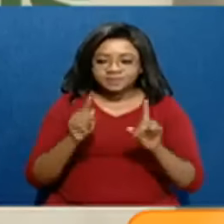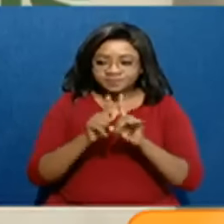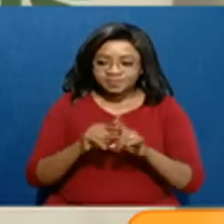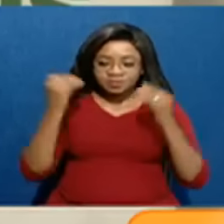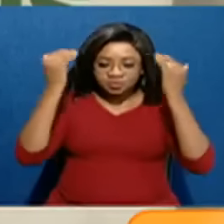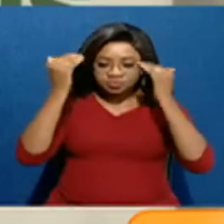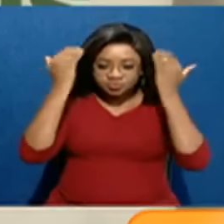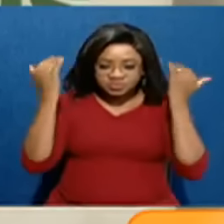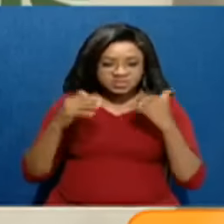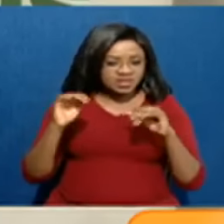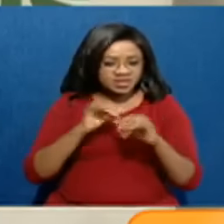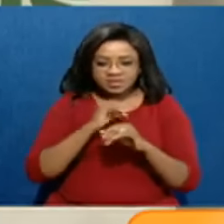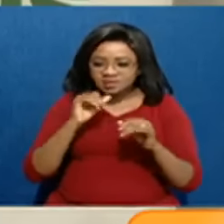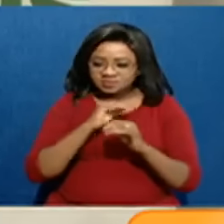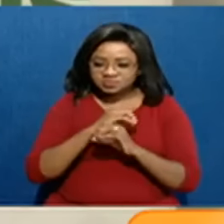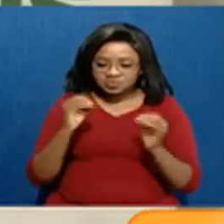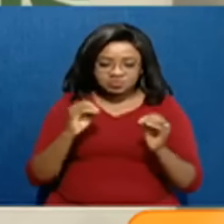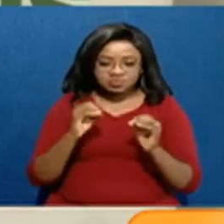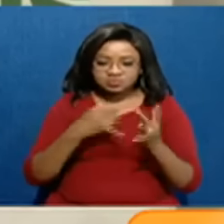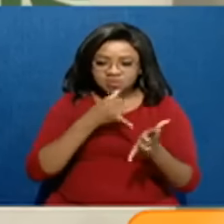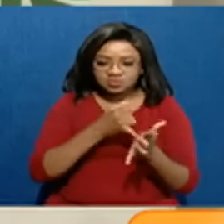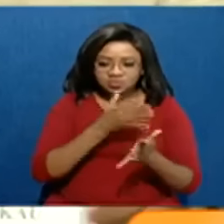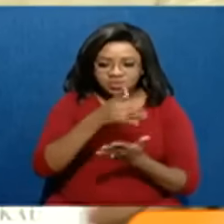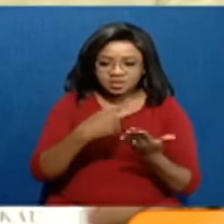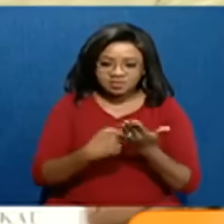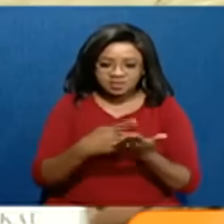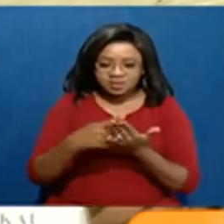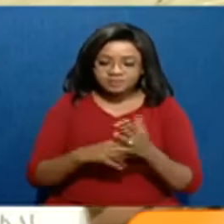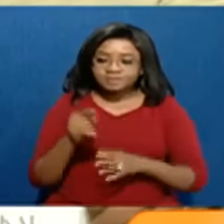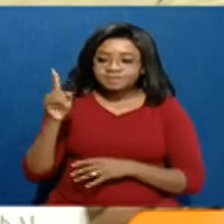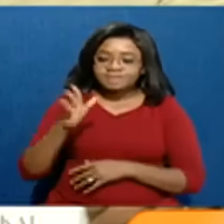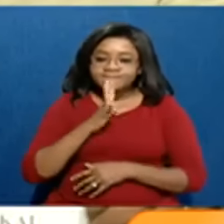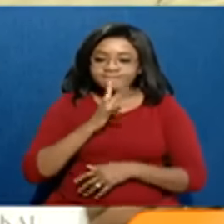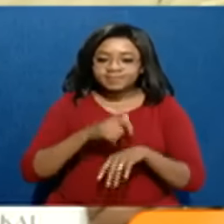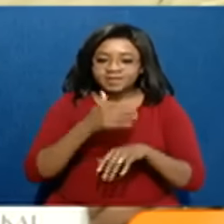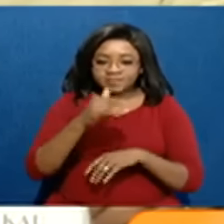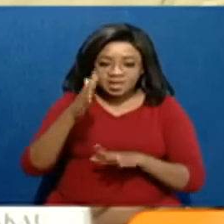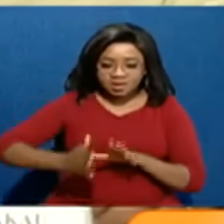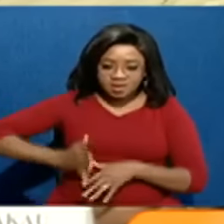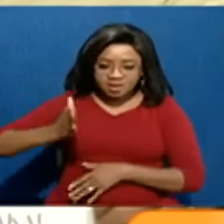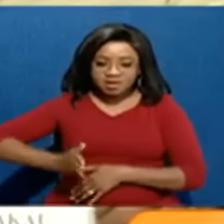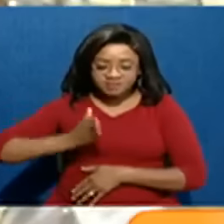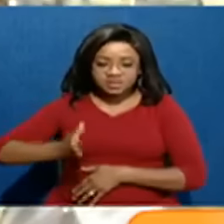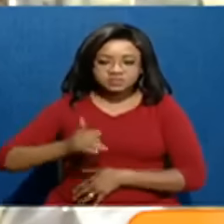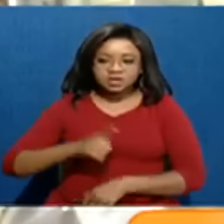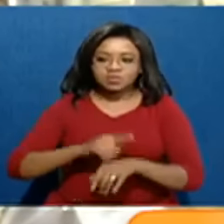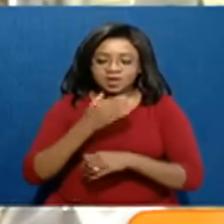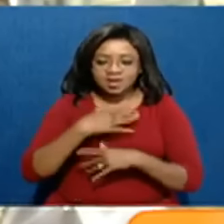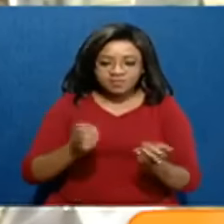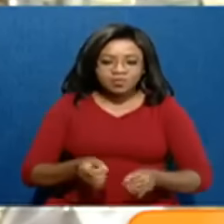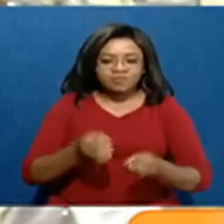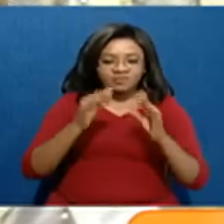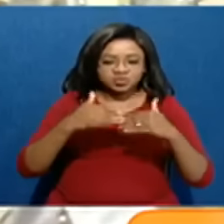not a party in that course. Speaking in Naivasha while presiding over the